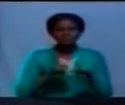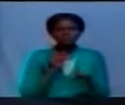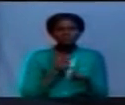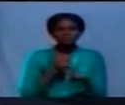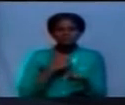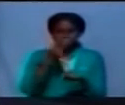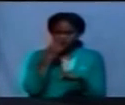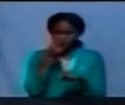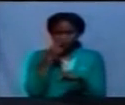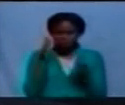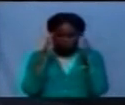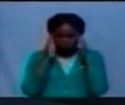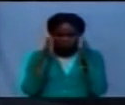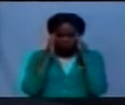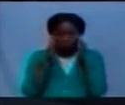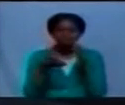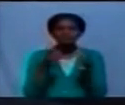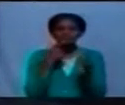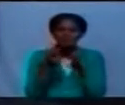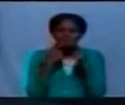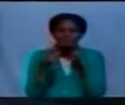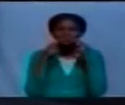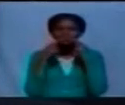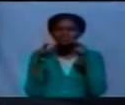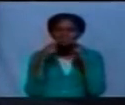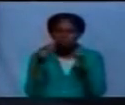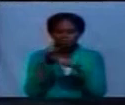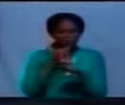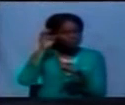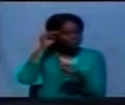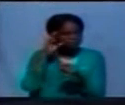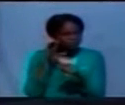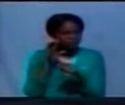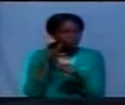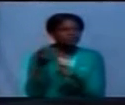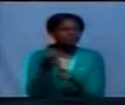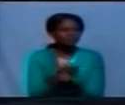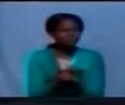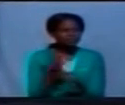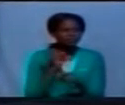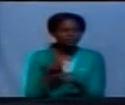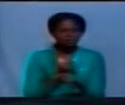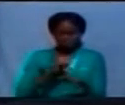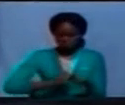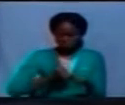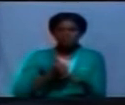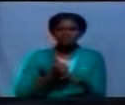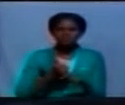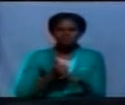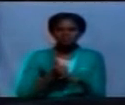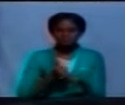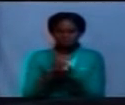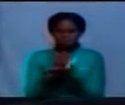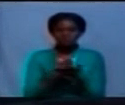the commitment, the tone, the pronouncement from the minister. From our end, it resonates well